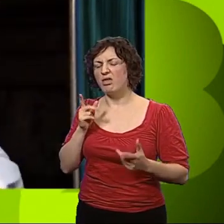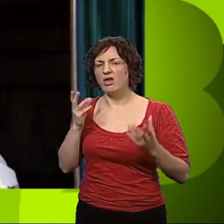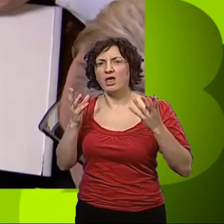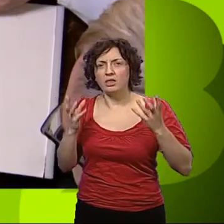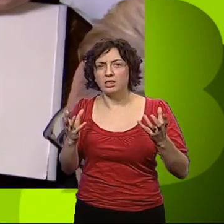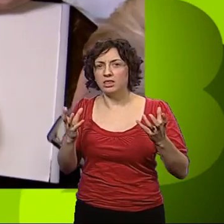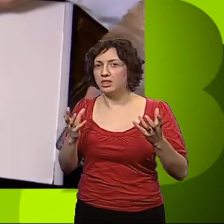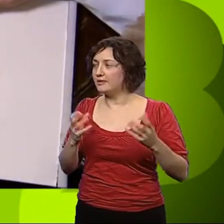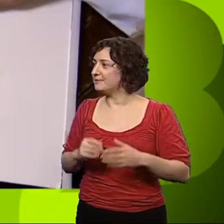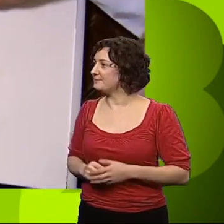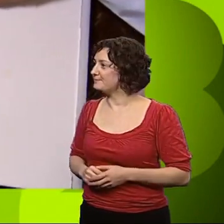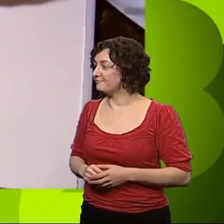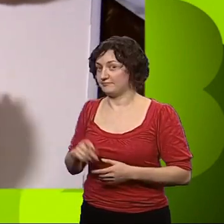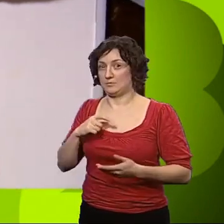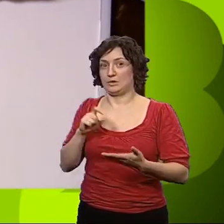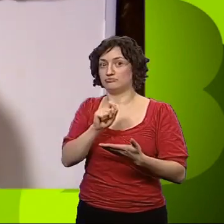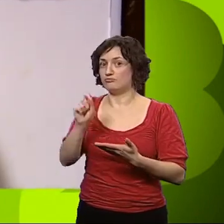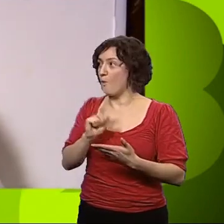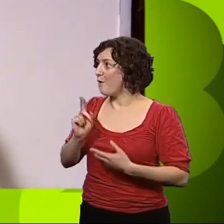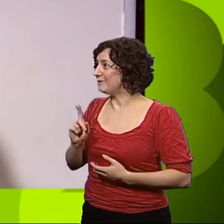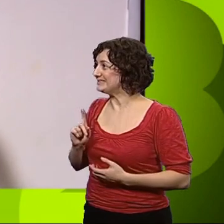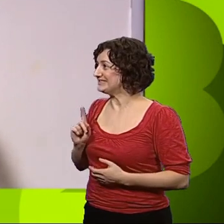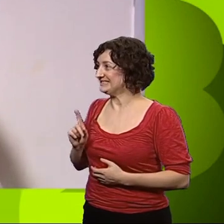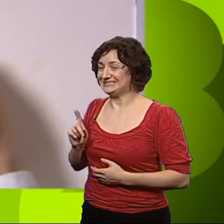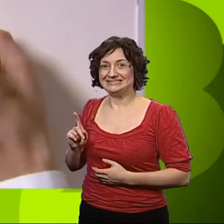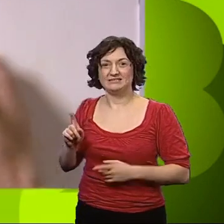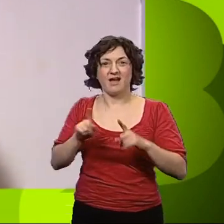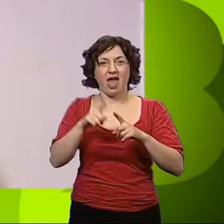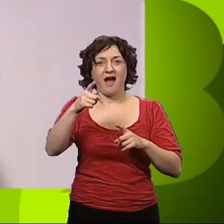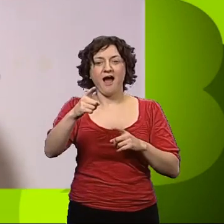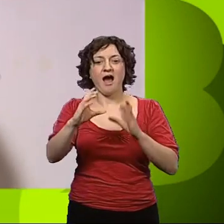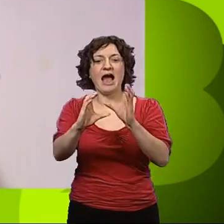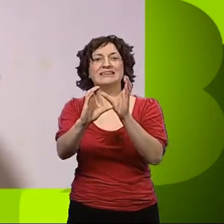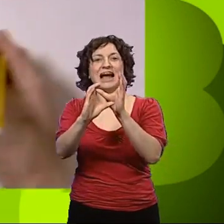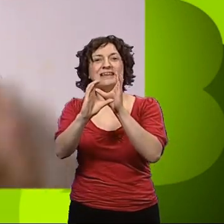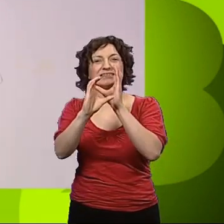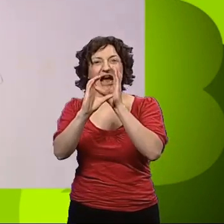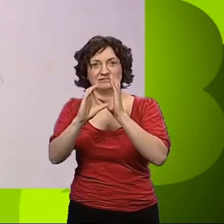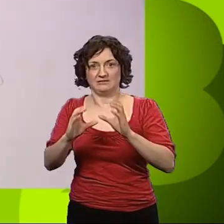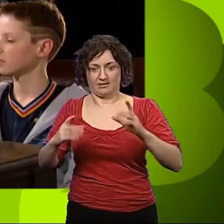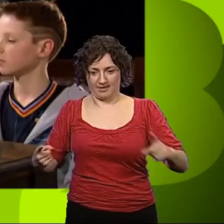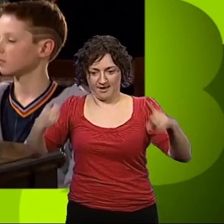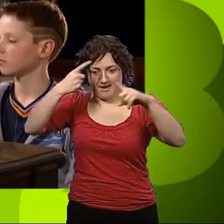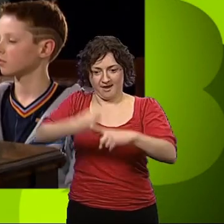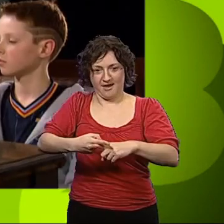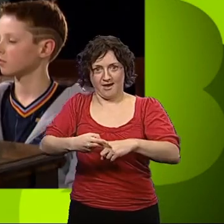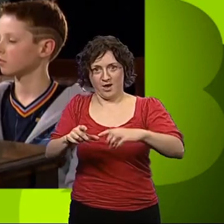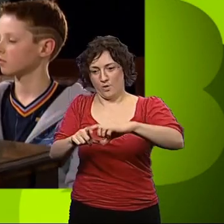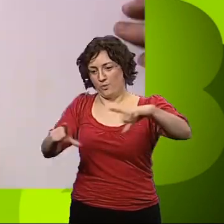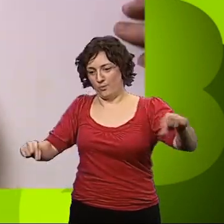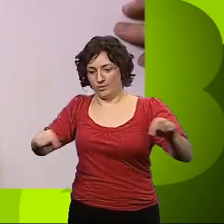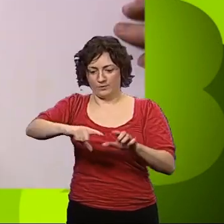Just draw yourself 2 baguettes that are crossed over each other. Then use that as a